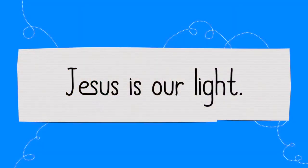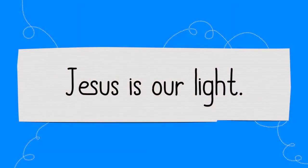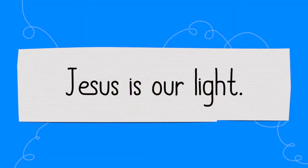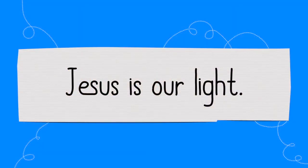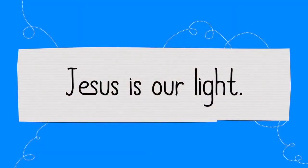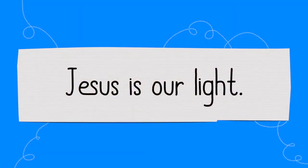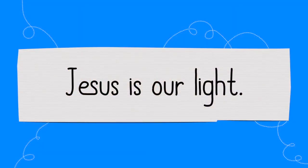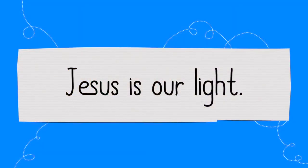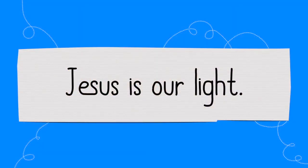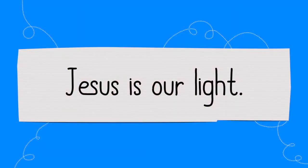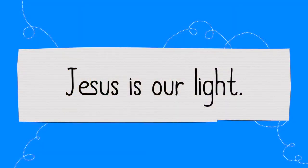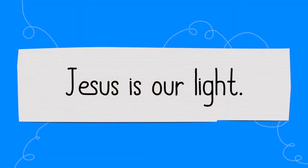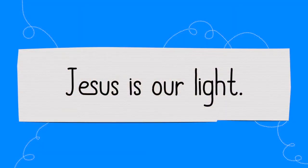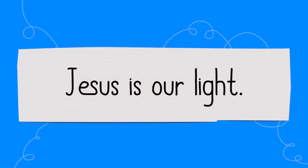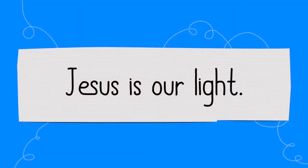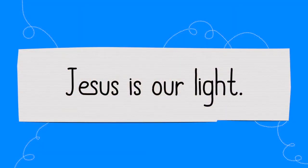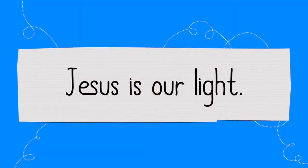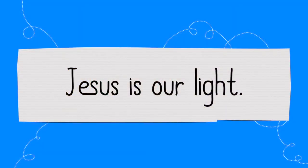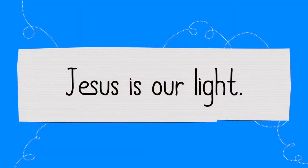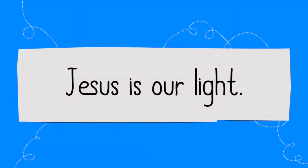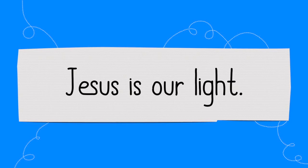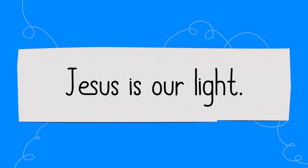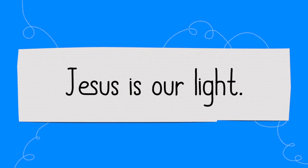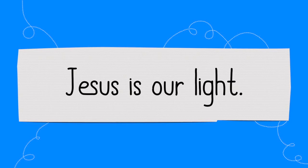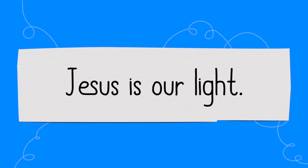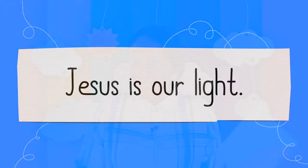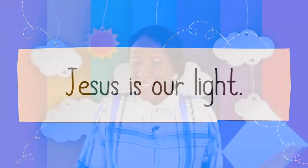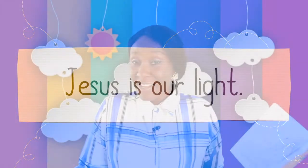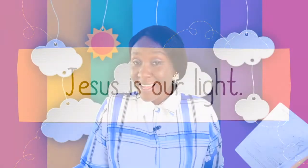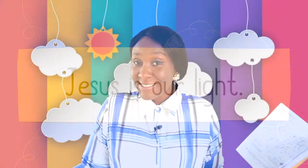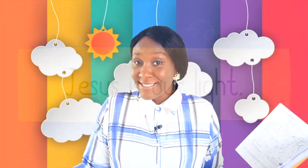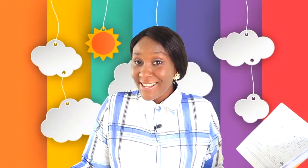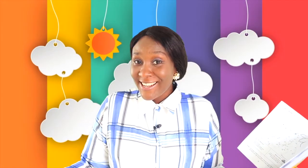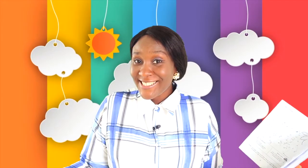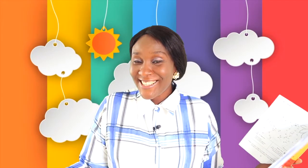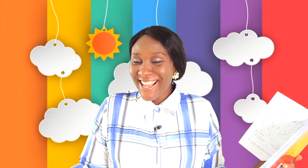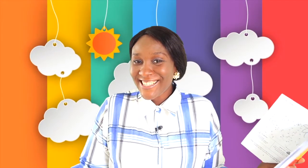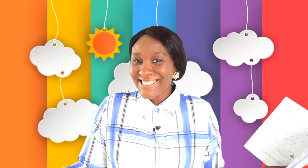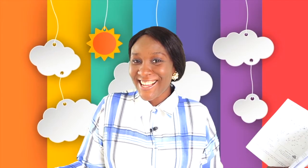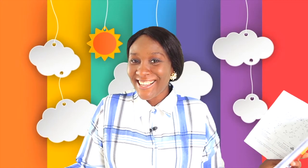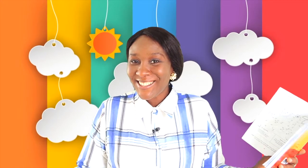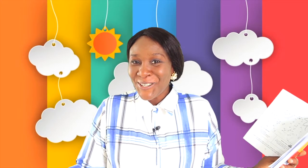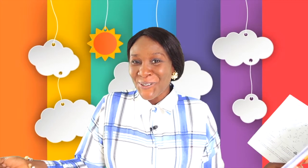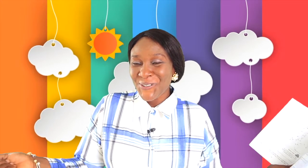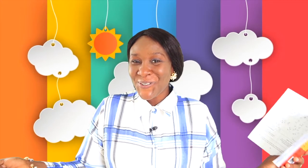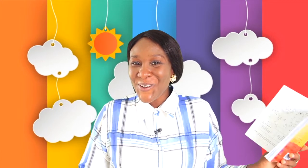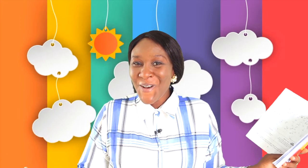Jesus. Great, great, great, great. Now, Jesus is our light. Jesus is our light. Let your light